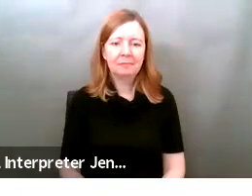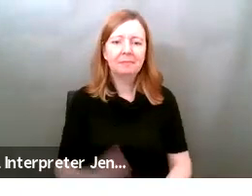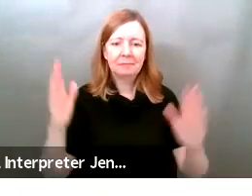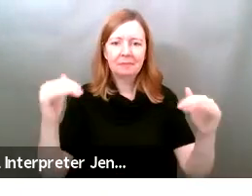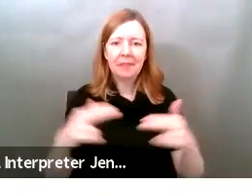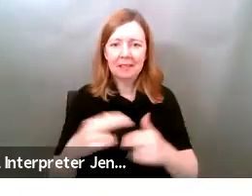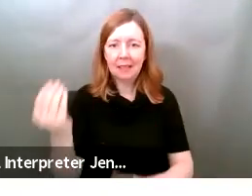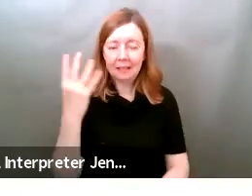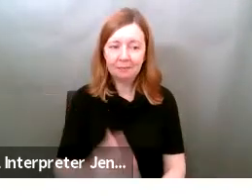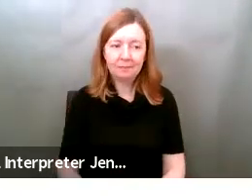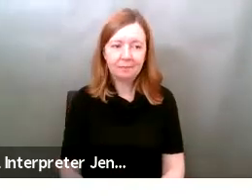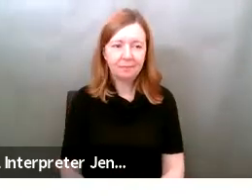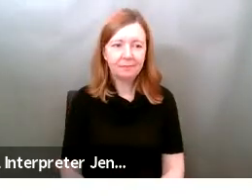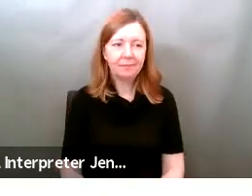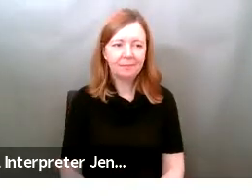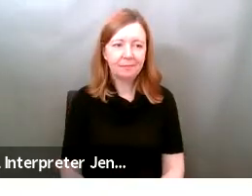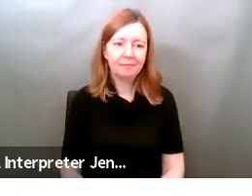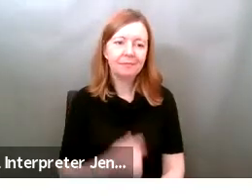slide.